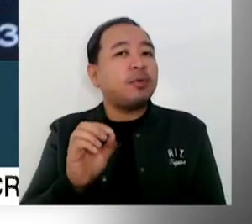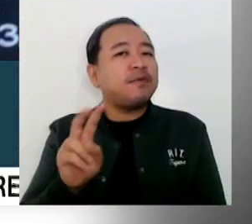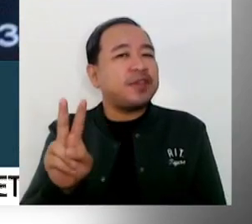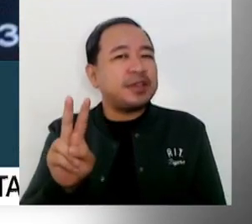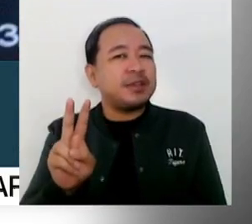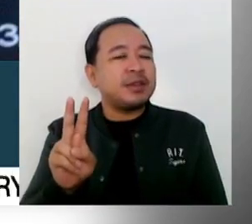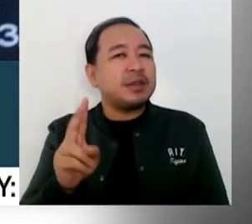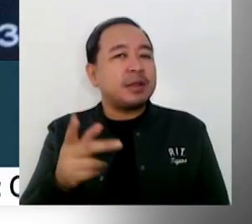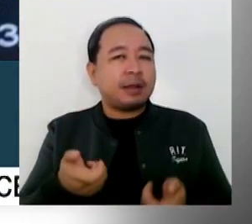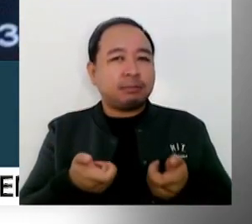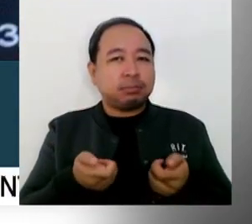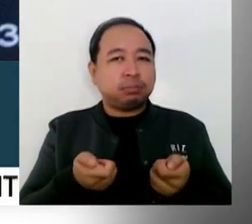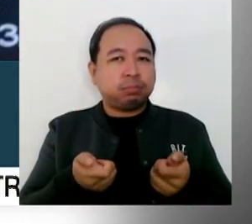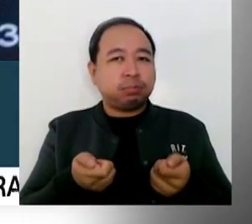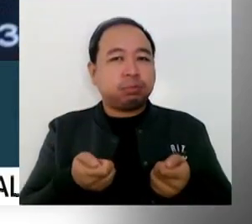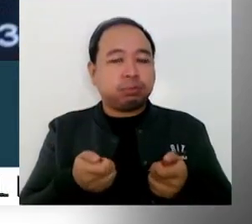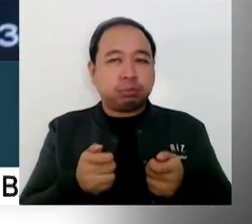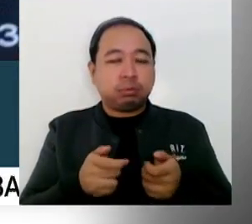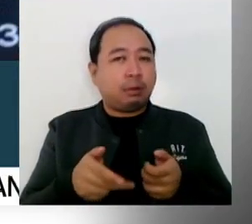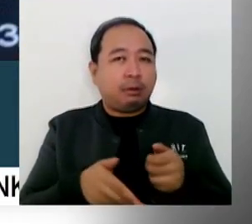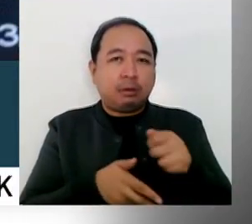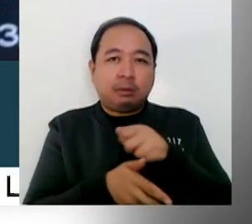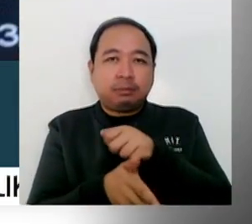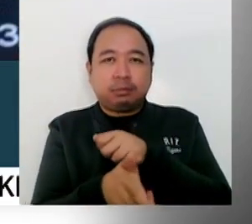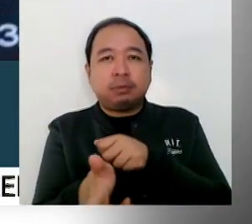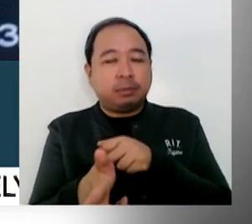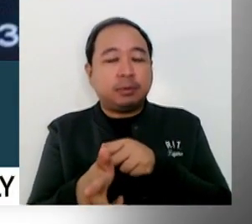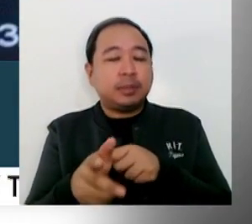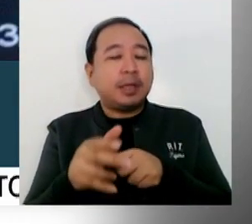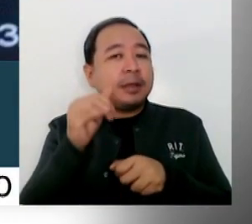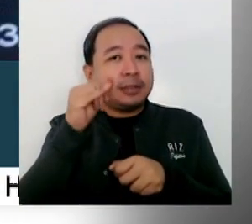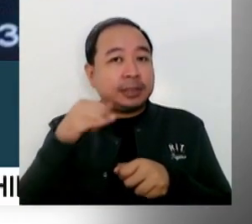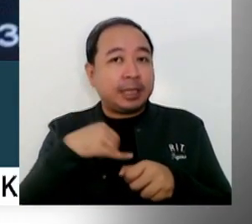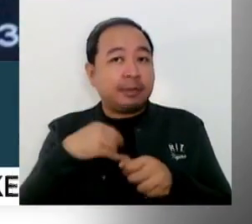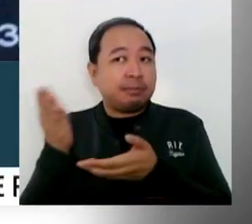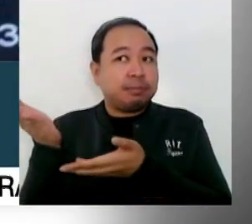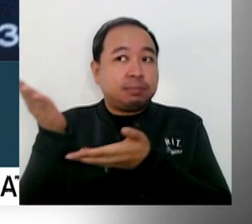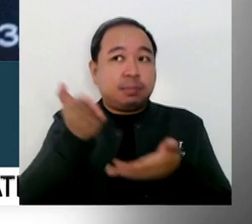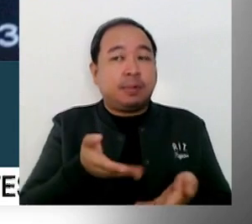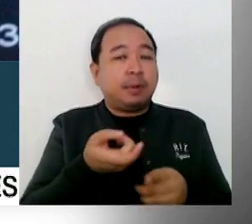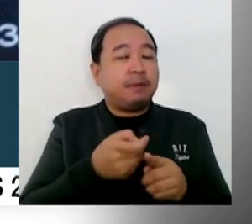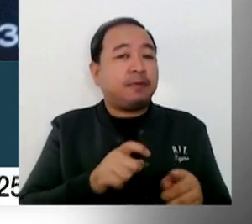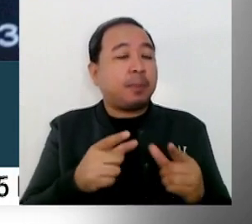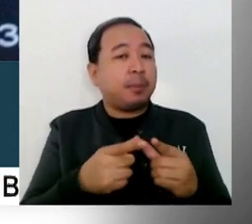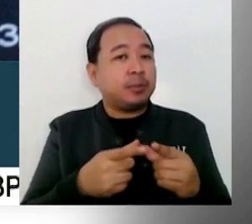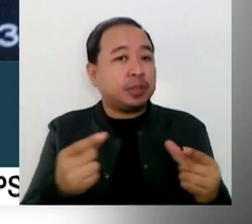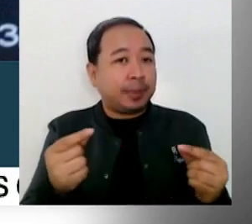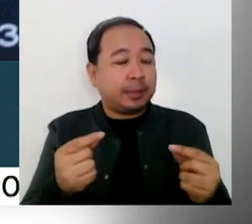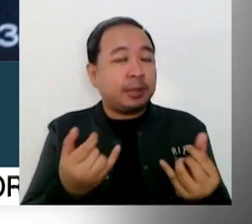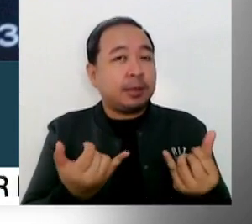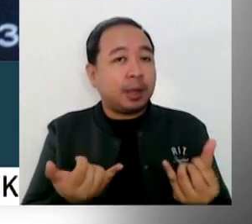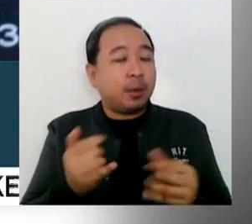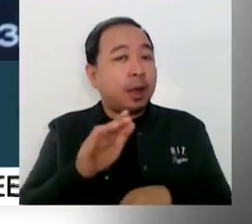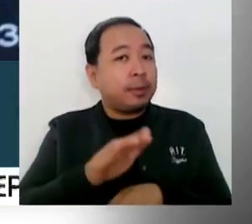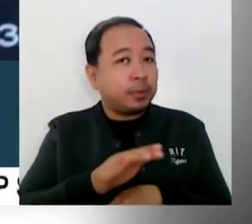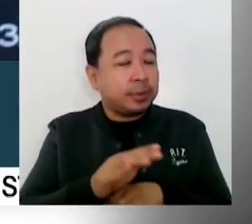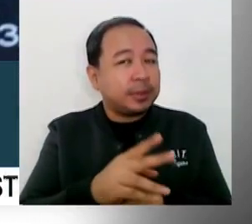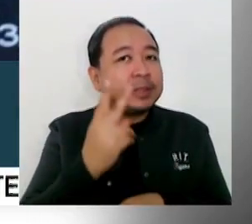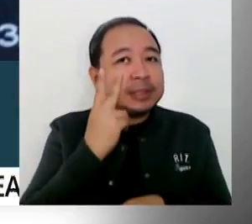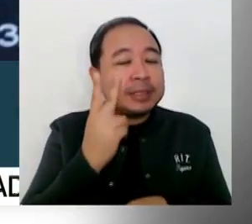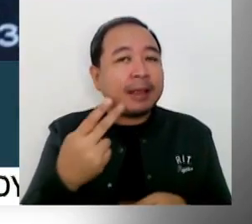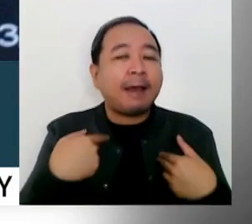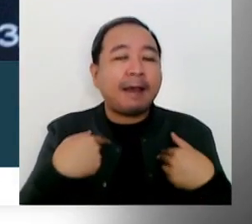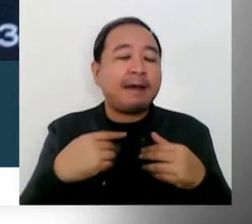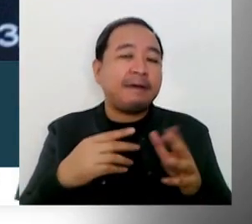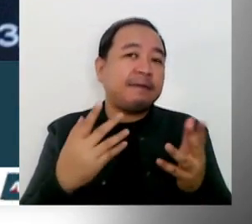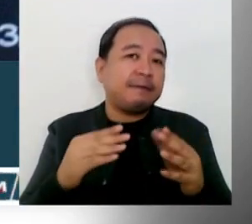arrived yesterday from Japan. The good news was announced by Governor Romelito Dulor this afternoon and is expected to give a media briefing later.